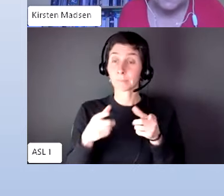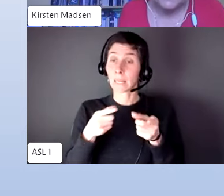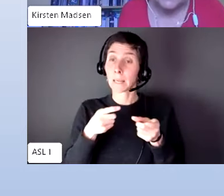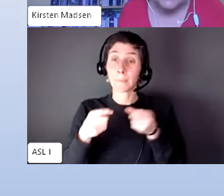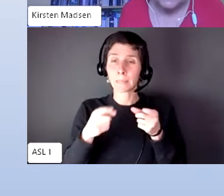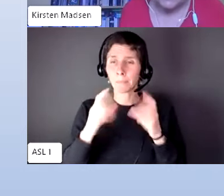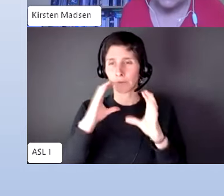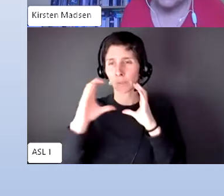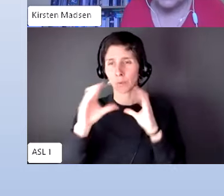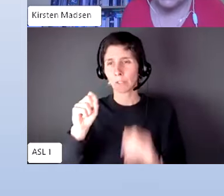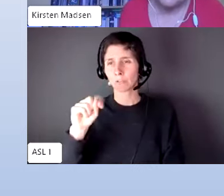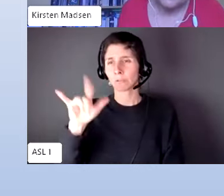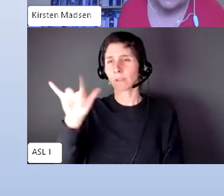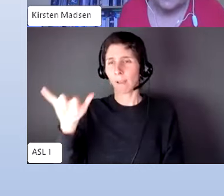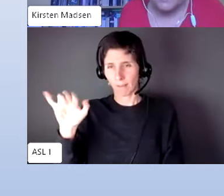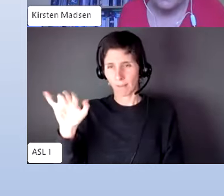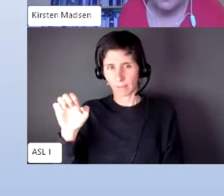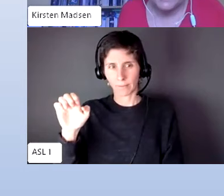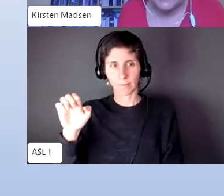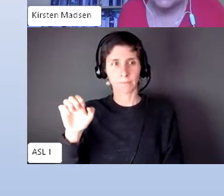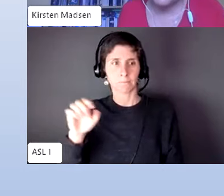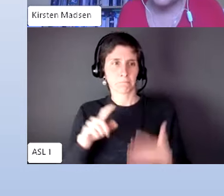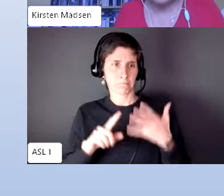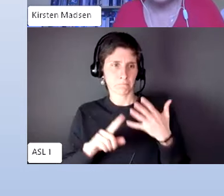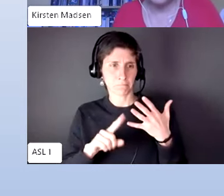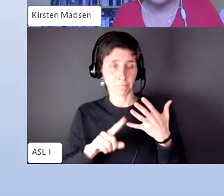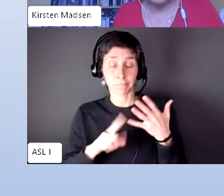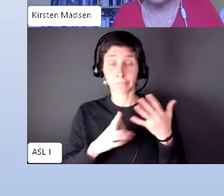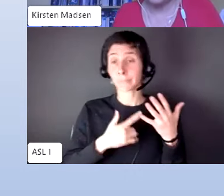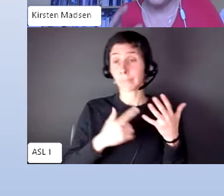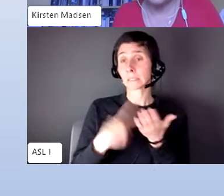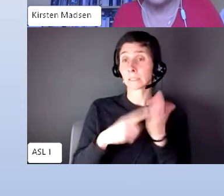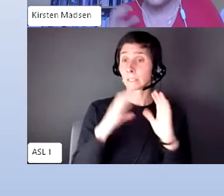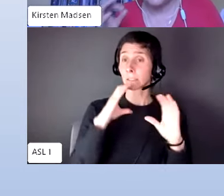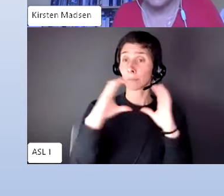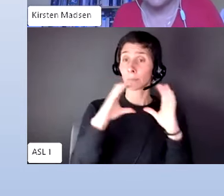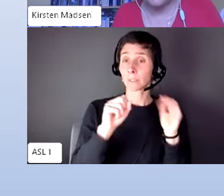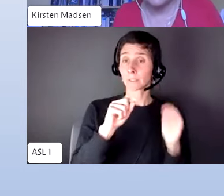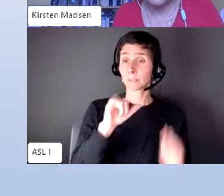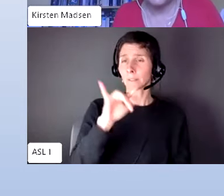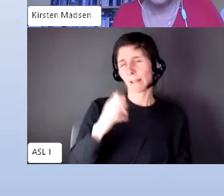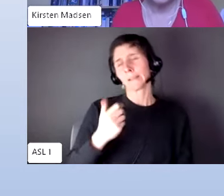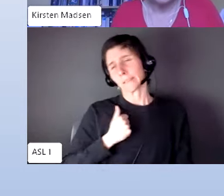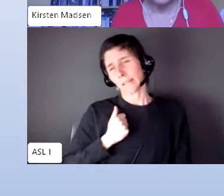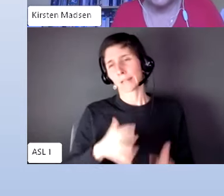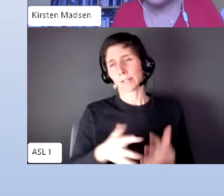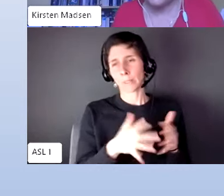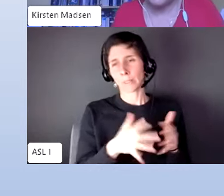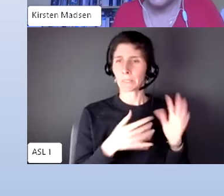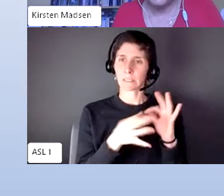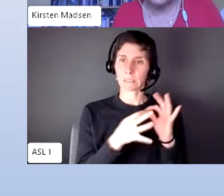styles. So traditionally, when we talk about communication styles, we talk in the US and Canadian context,